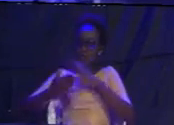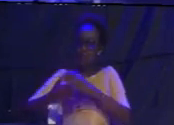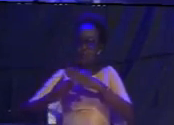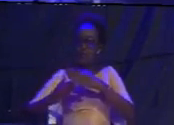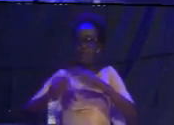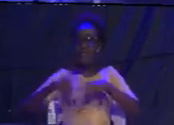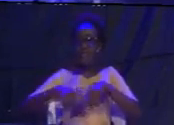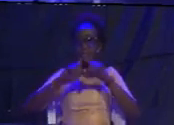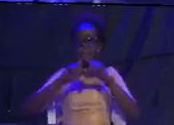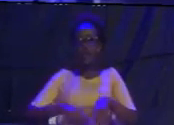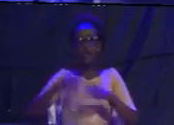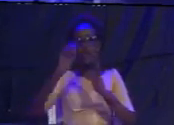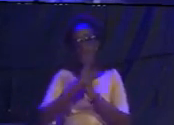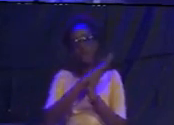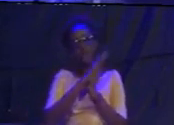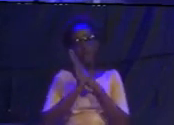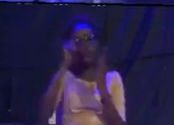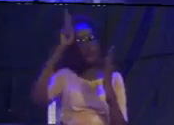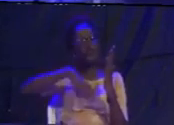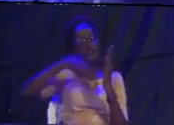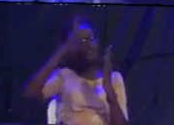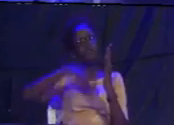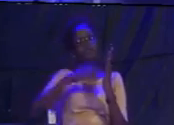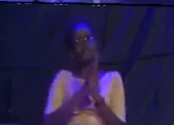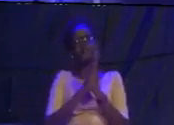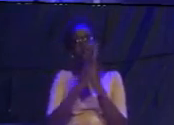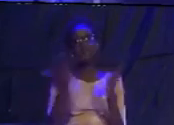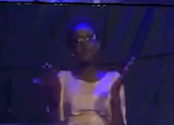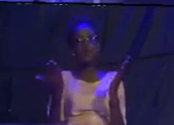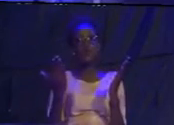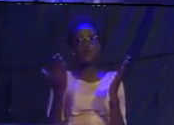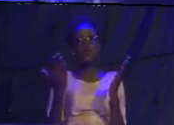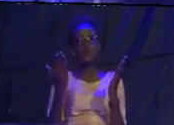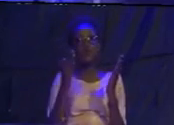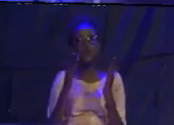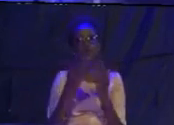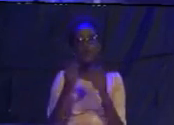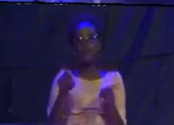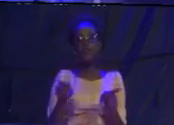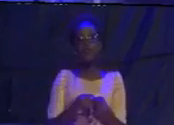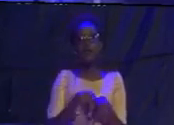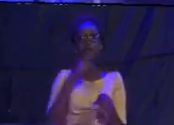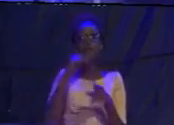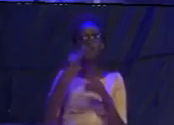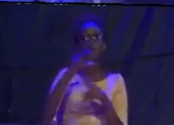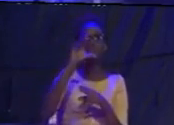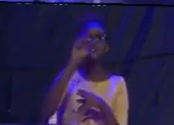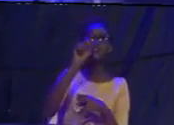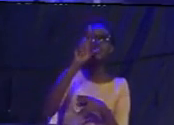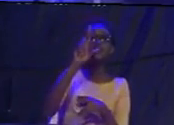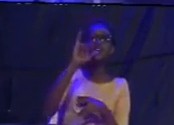civilization, was built on the book built by Saint Augustine. That's what helped